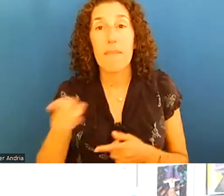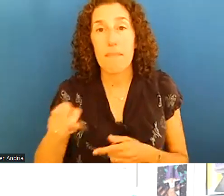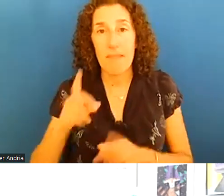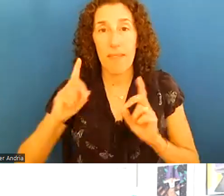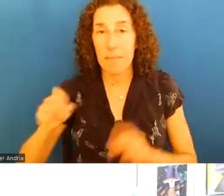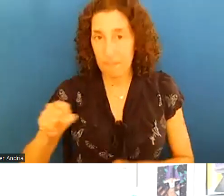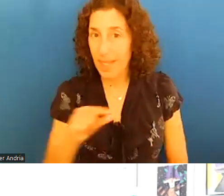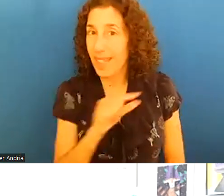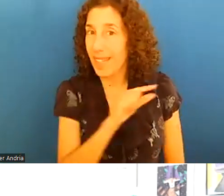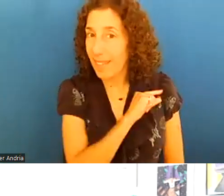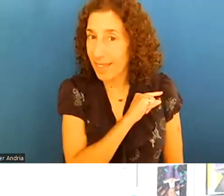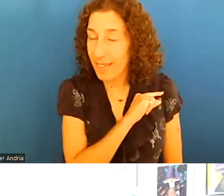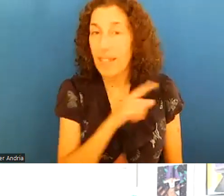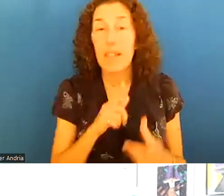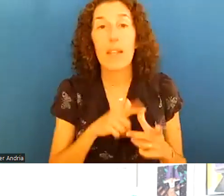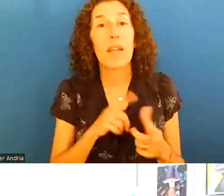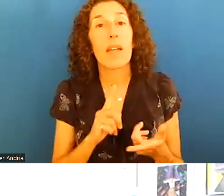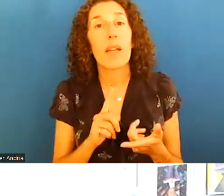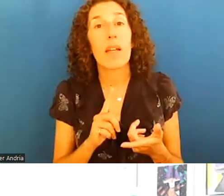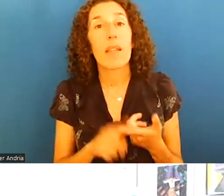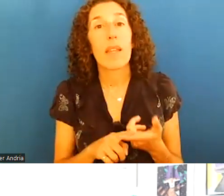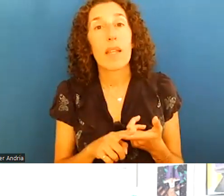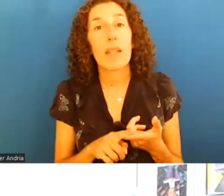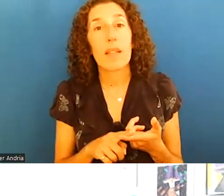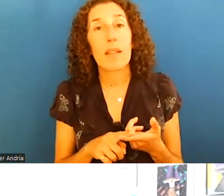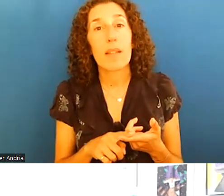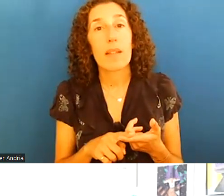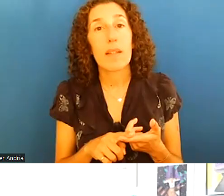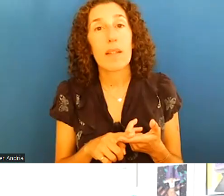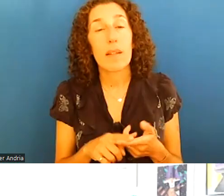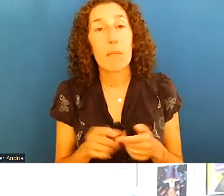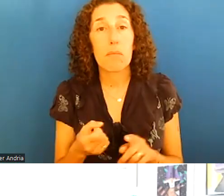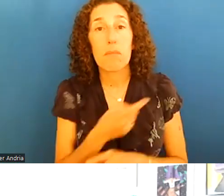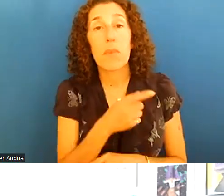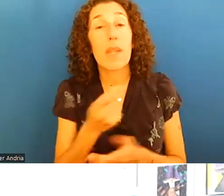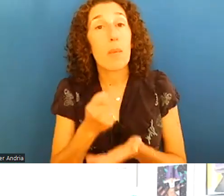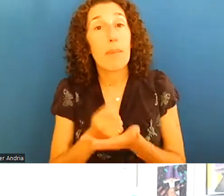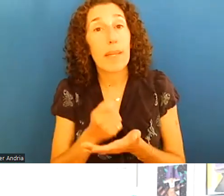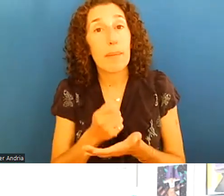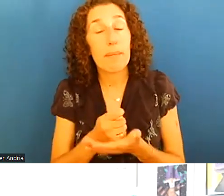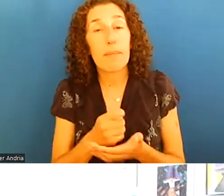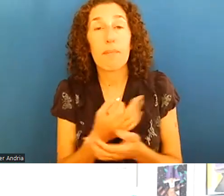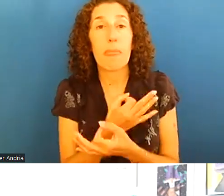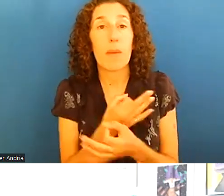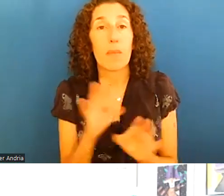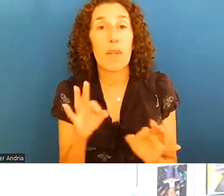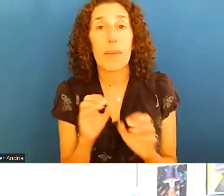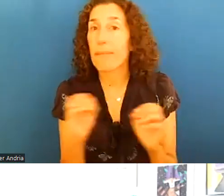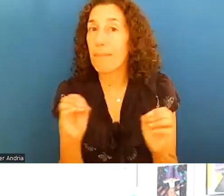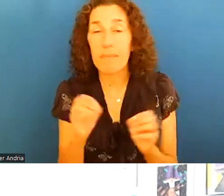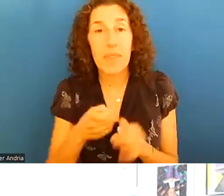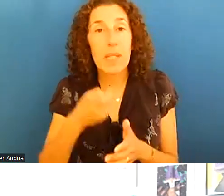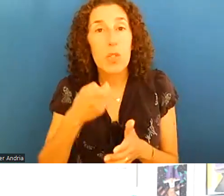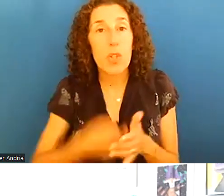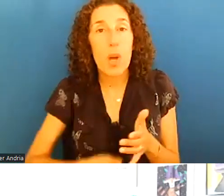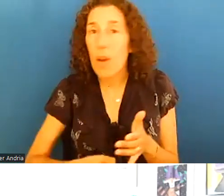move forward from there. Therapy is always offered free of cost. Obviously, nothing. We don't charge for anything, whether